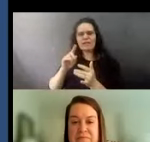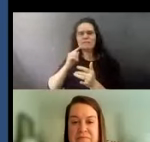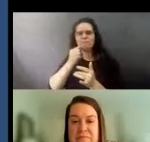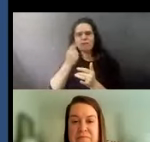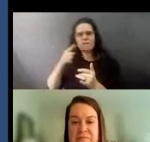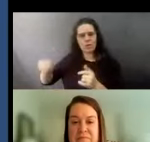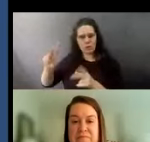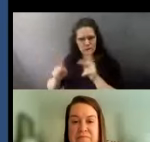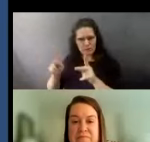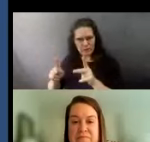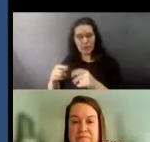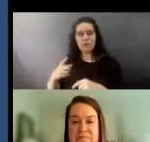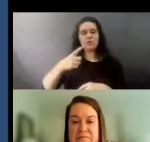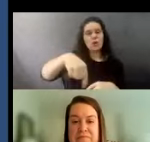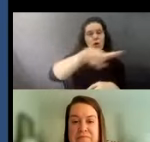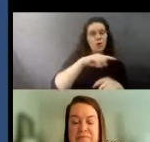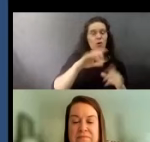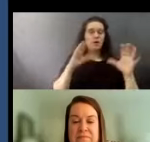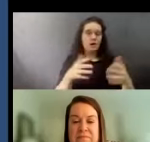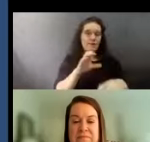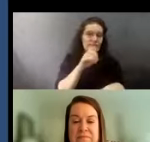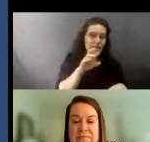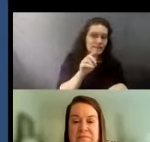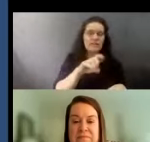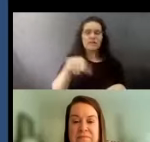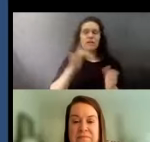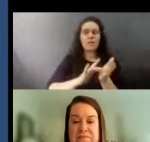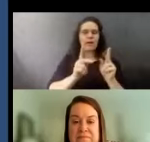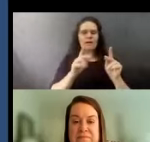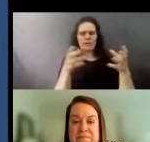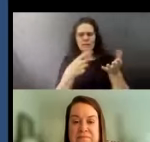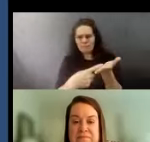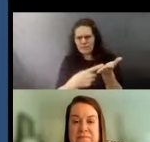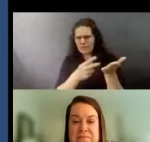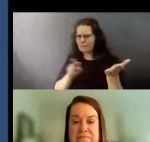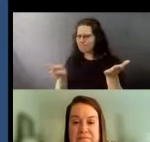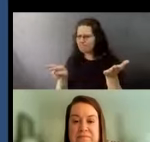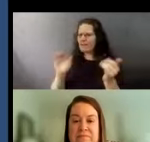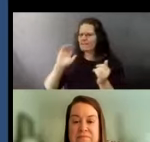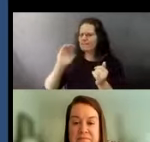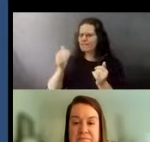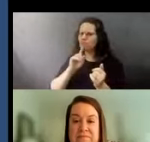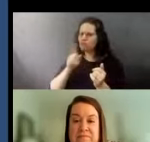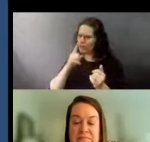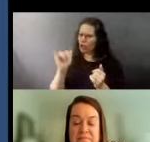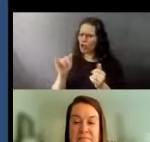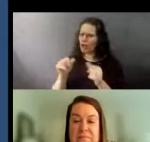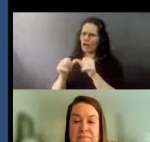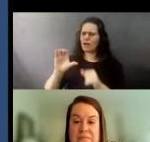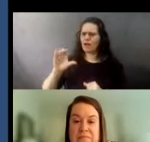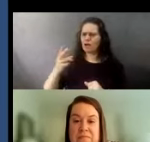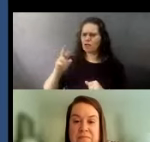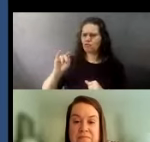lot like chronic fatigue in the past, which has, been a difficult slog for that community to gain recognition and